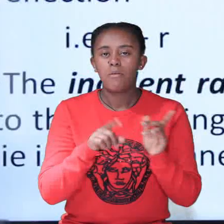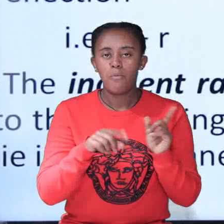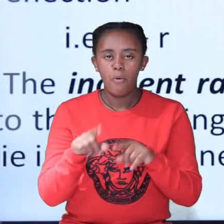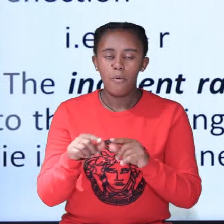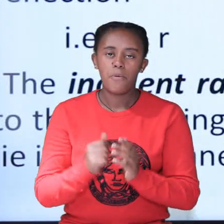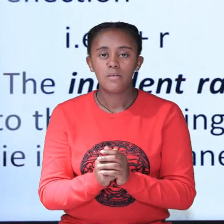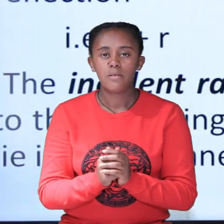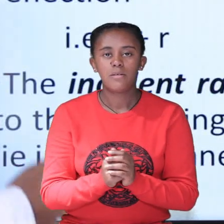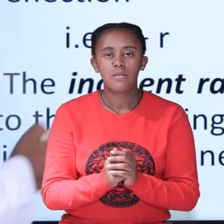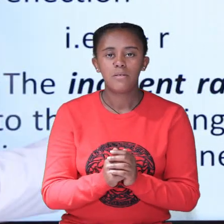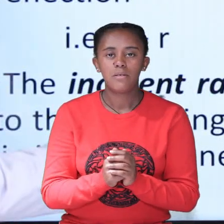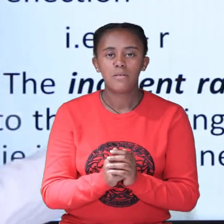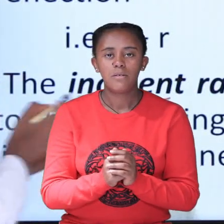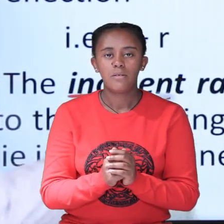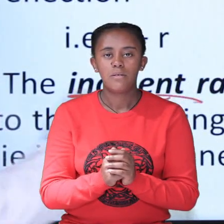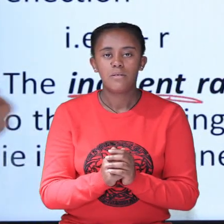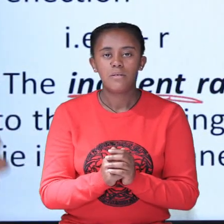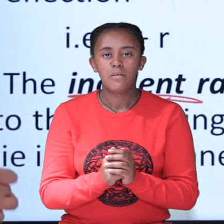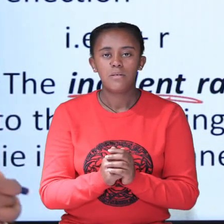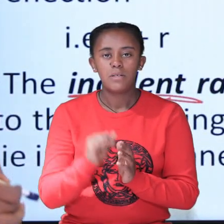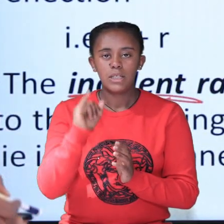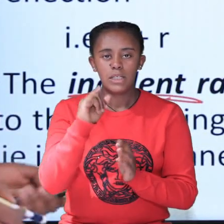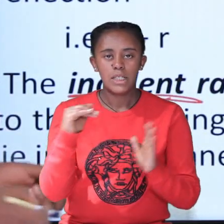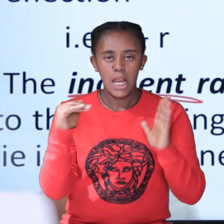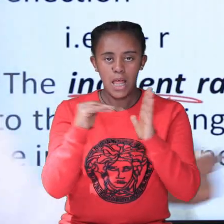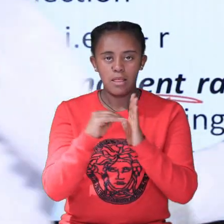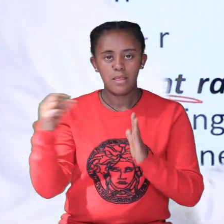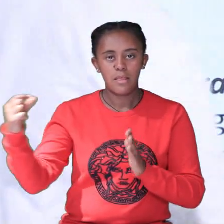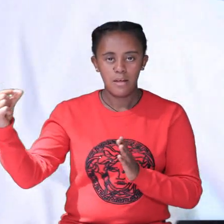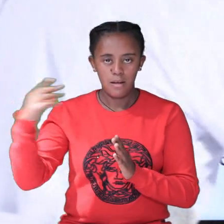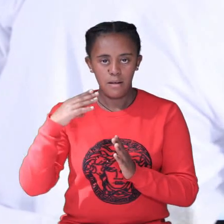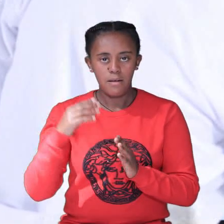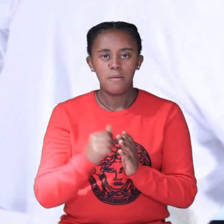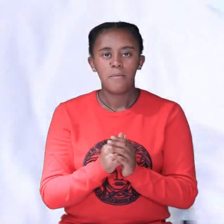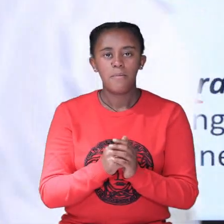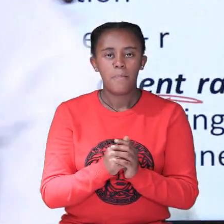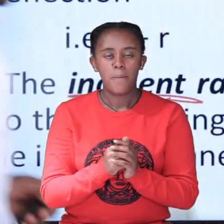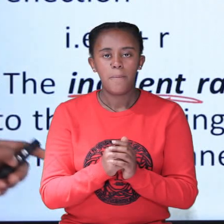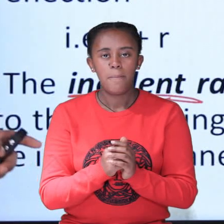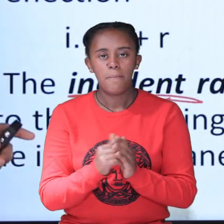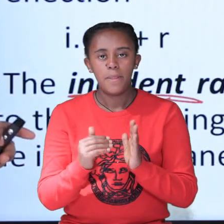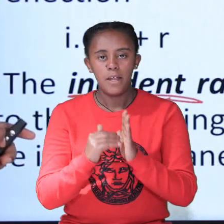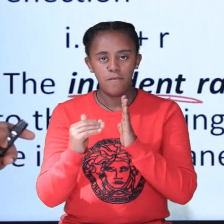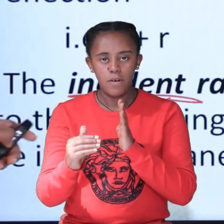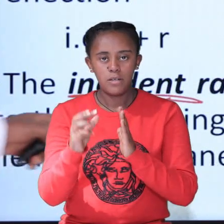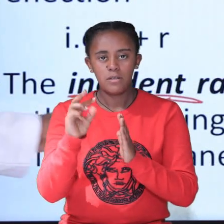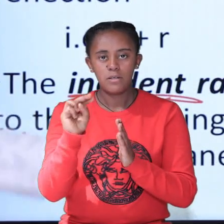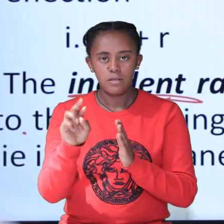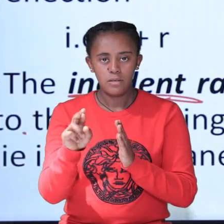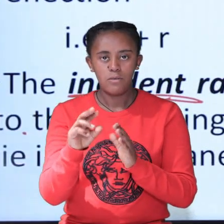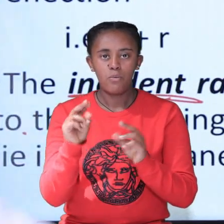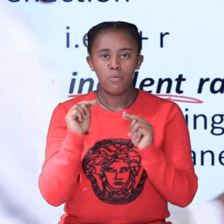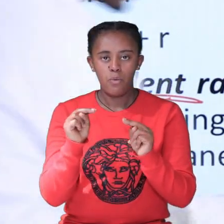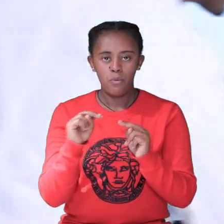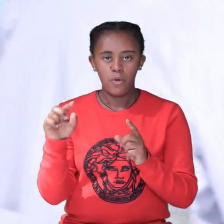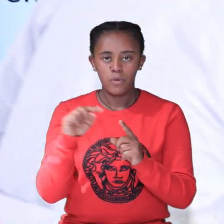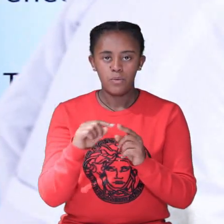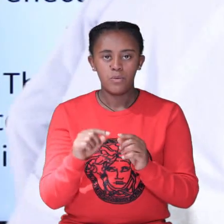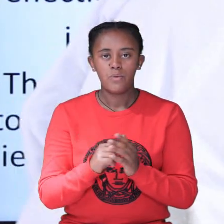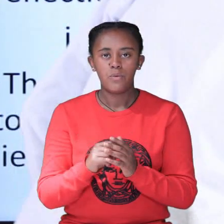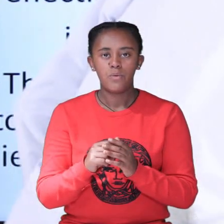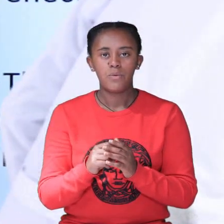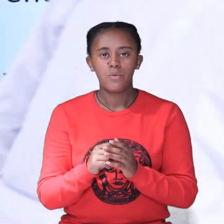That means I plus R. This is the second law. The third law